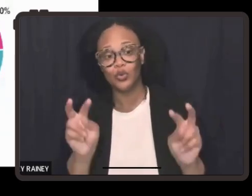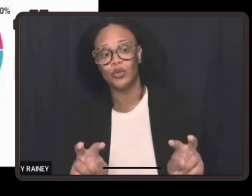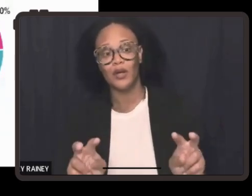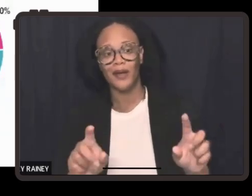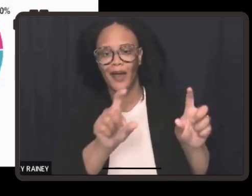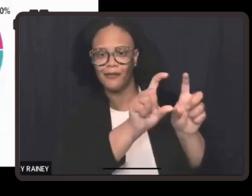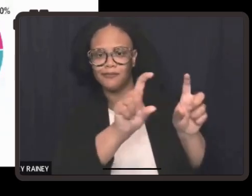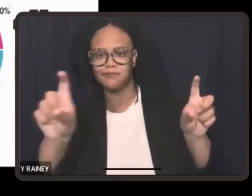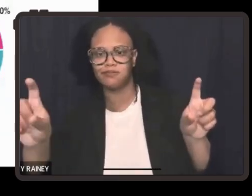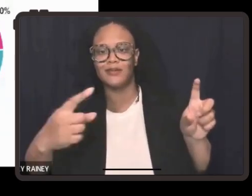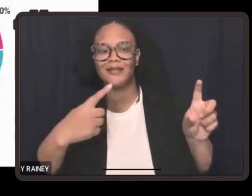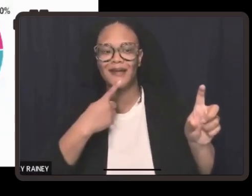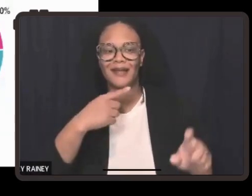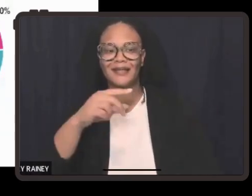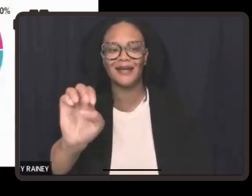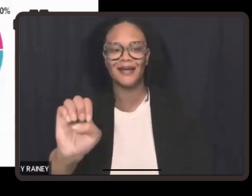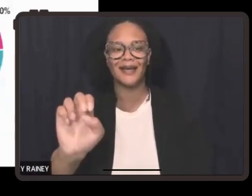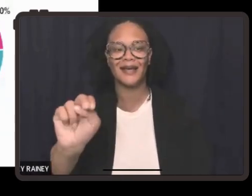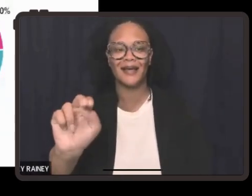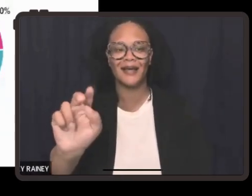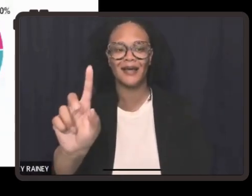endocrine. It shows us that